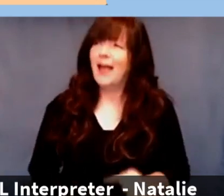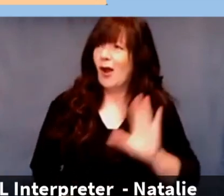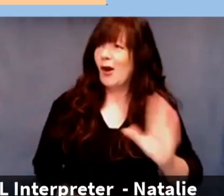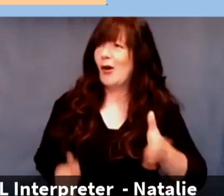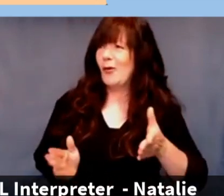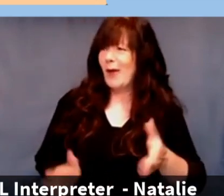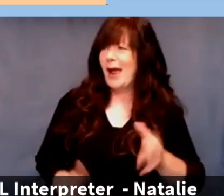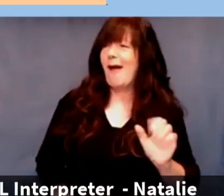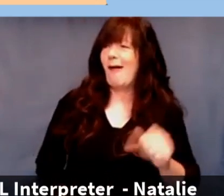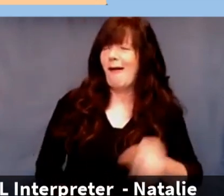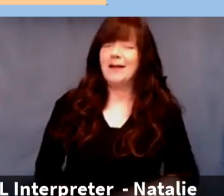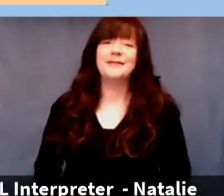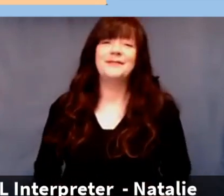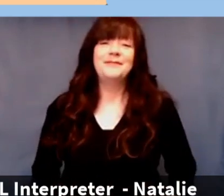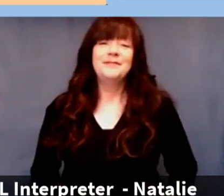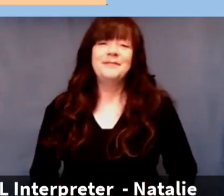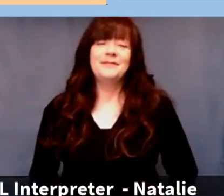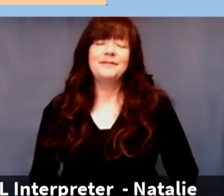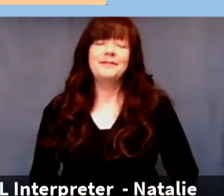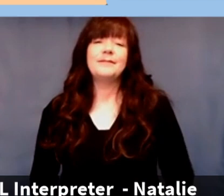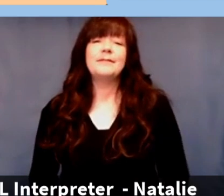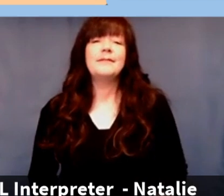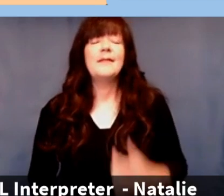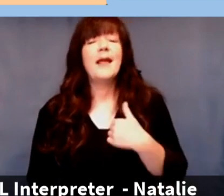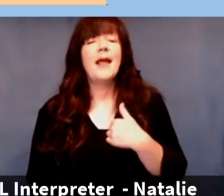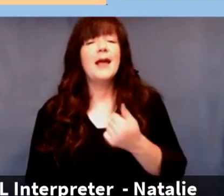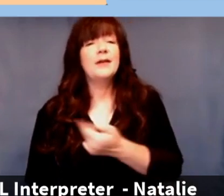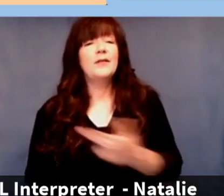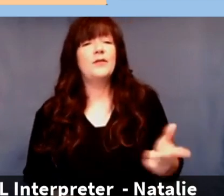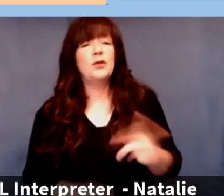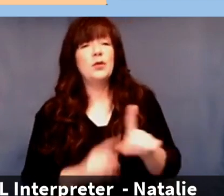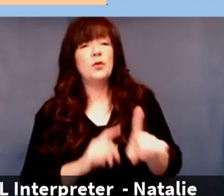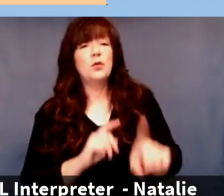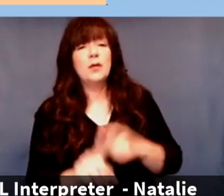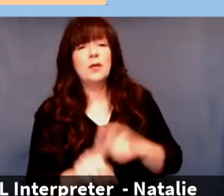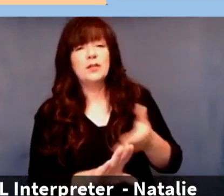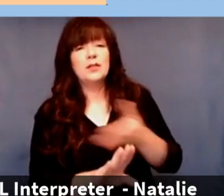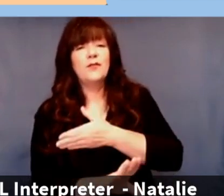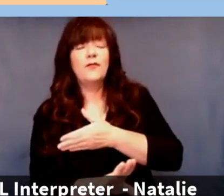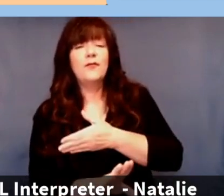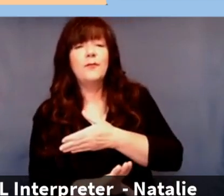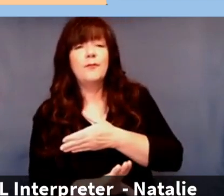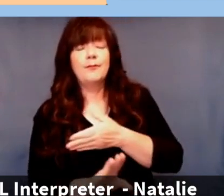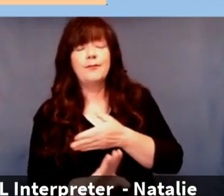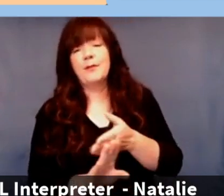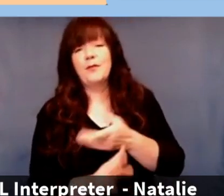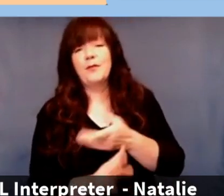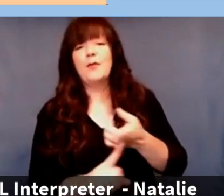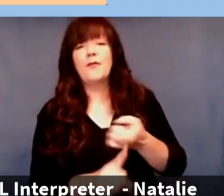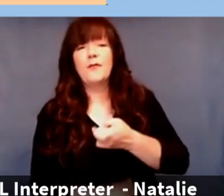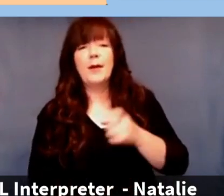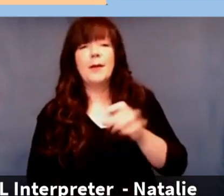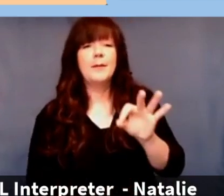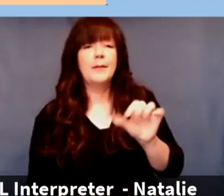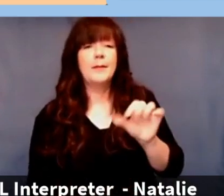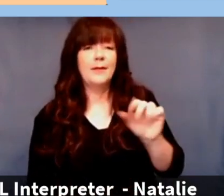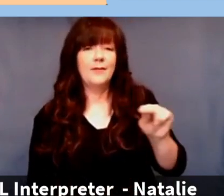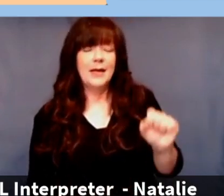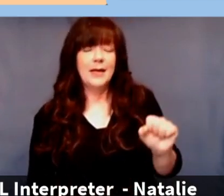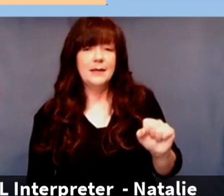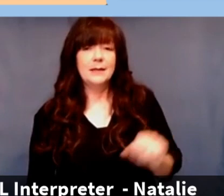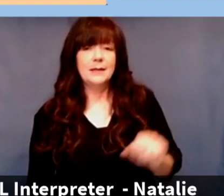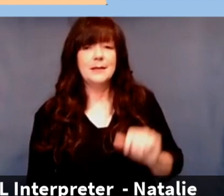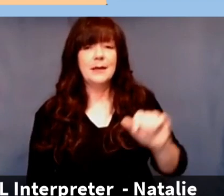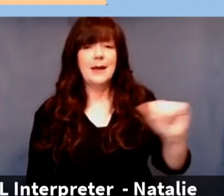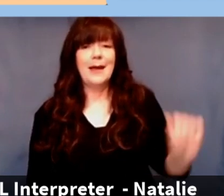Yeah. And, I have a couple questions from your fans. So at M the